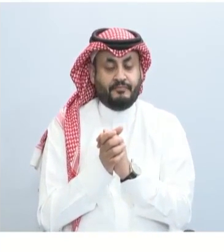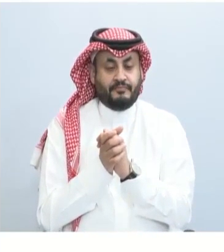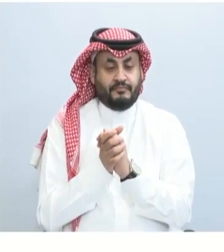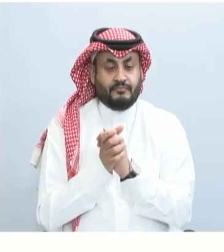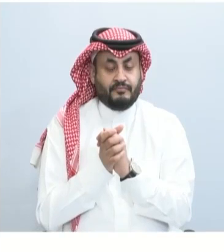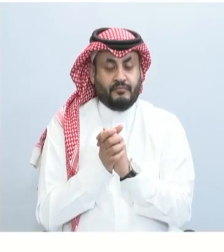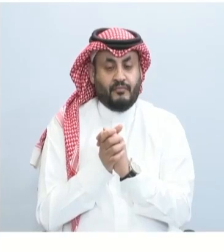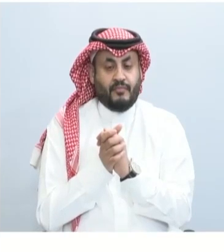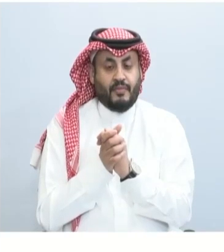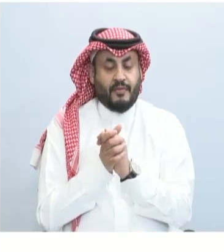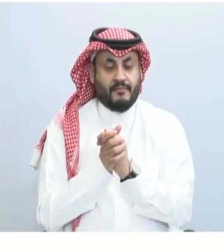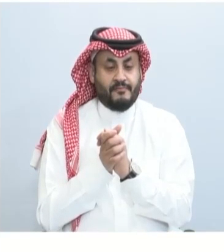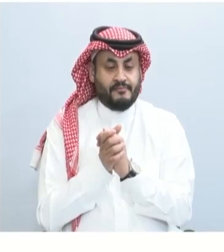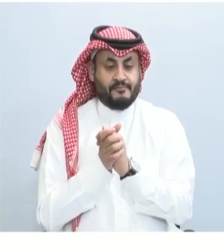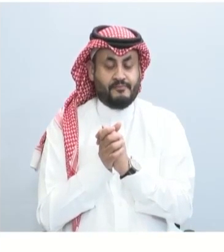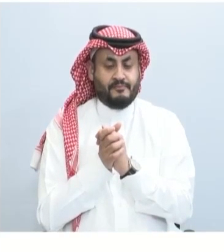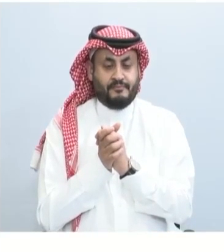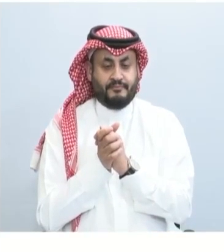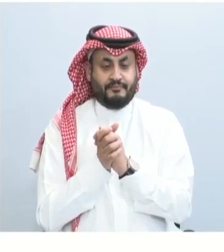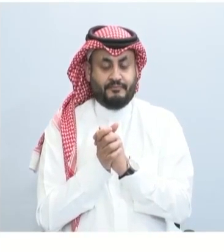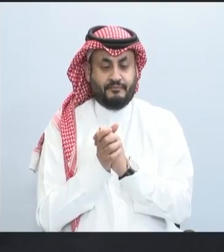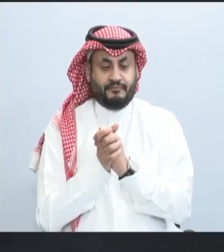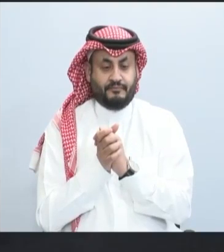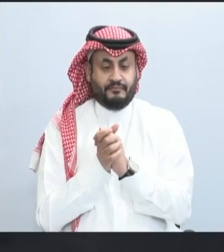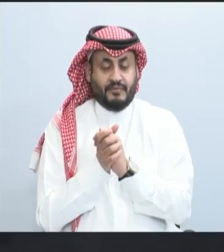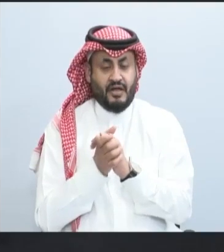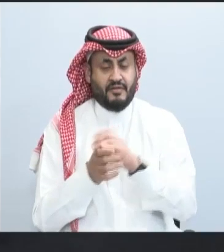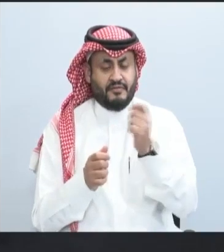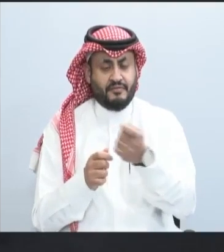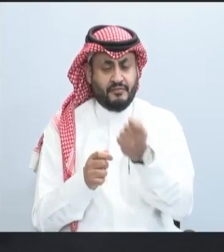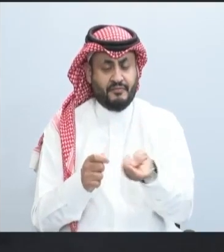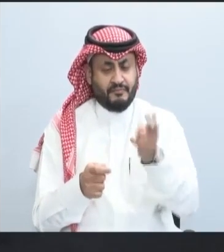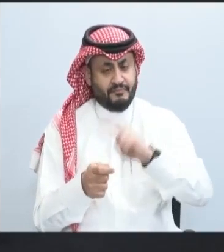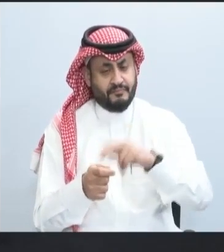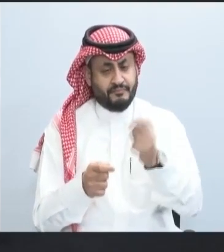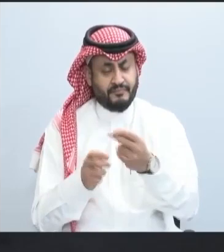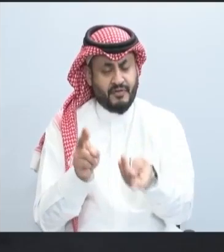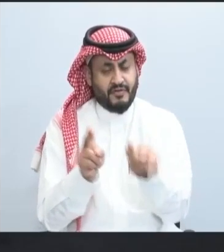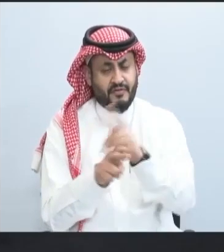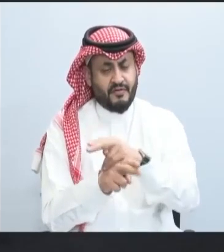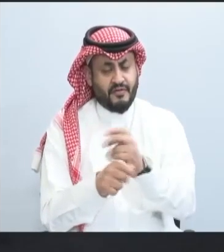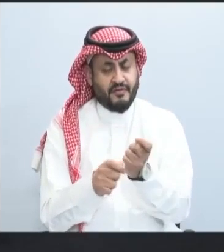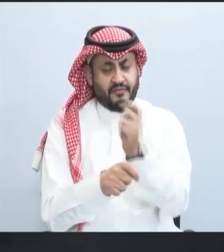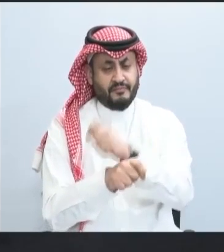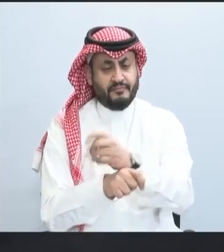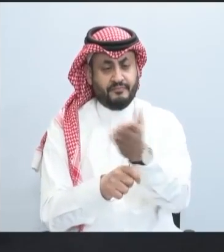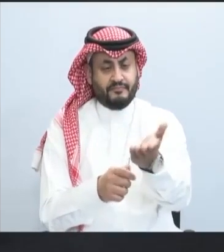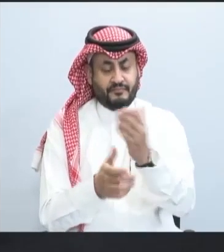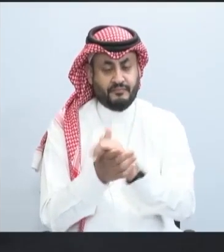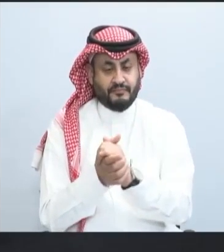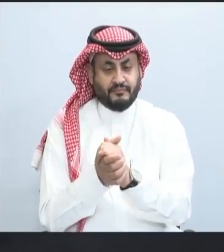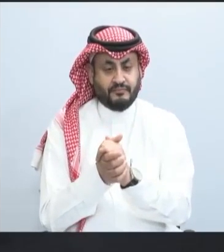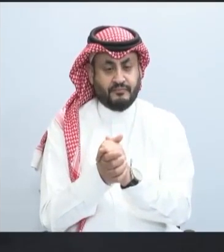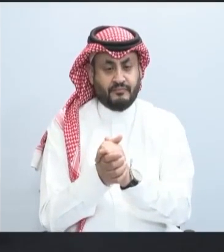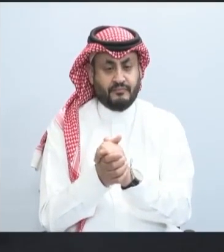pronoun my. So this is how we can rewrite a story, by changing the object pronouns. And as